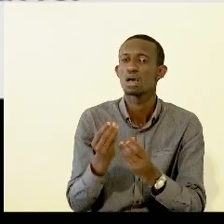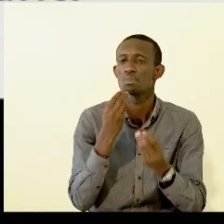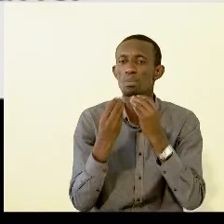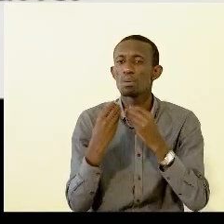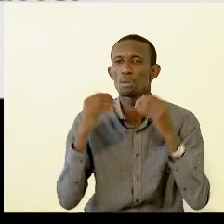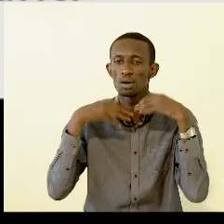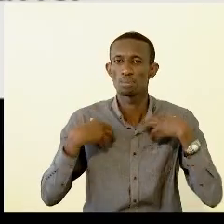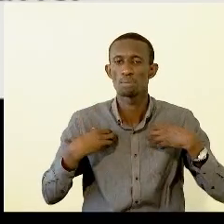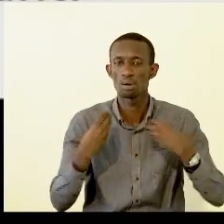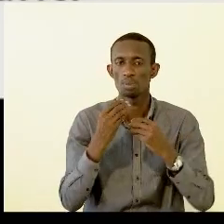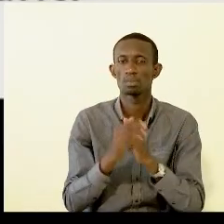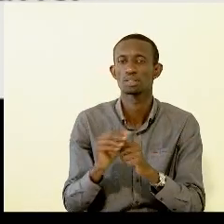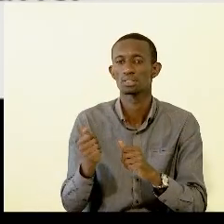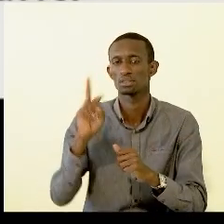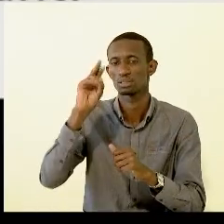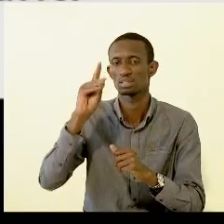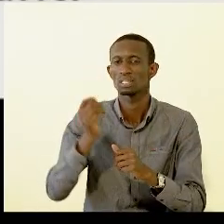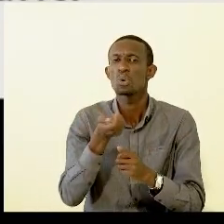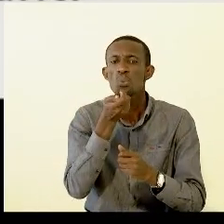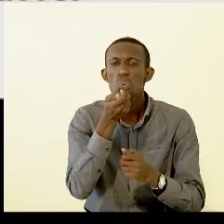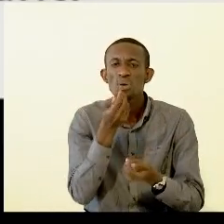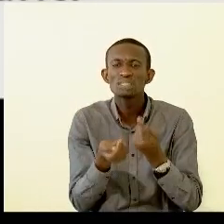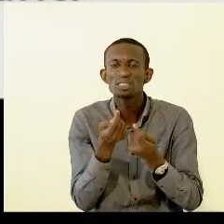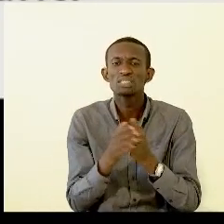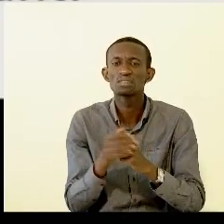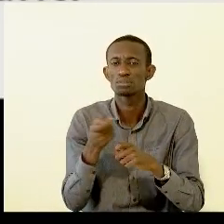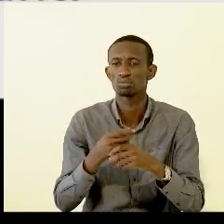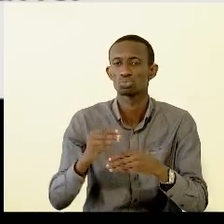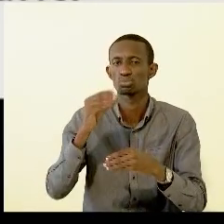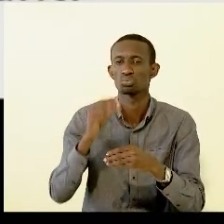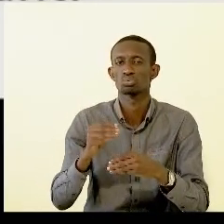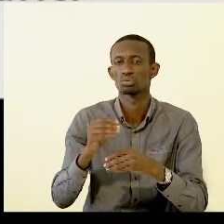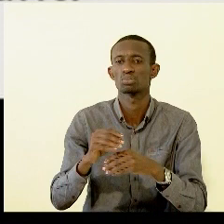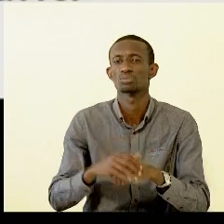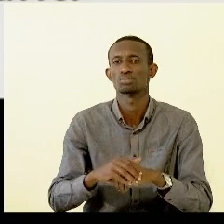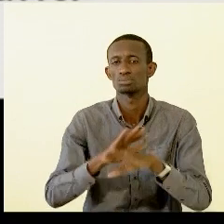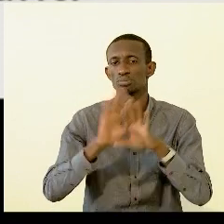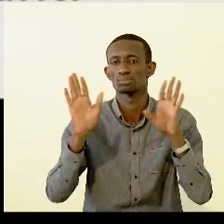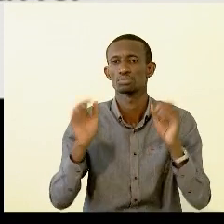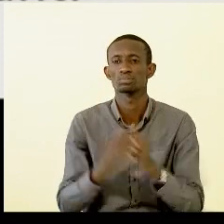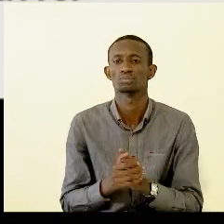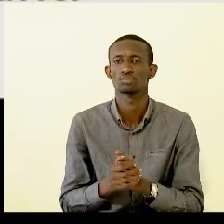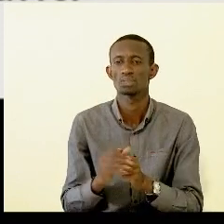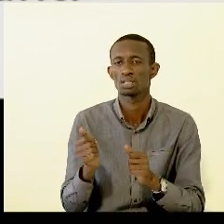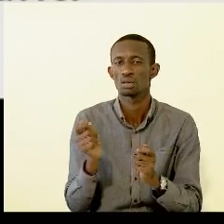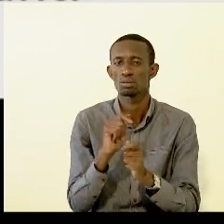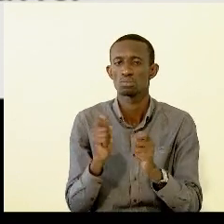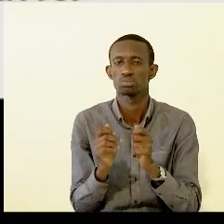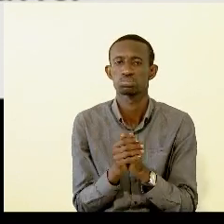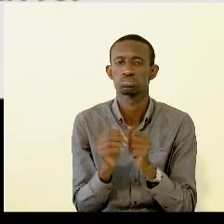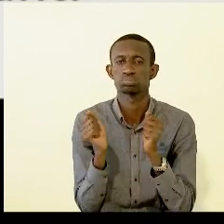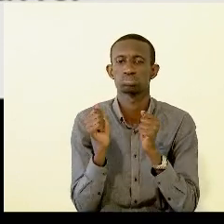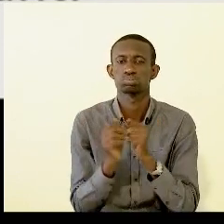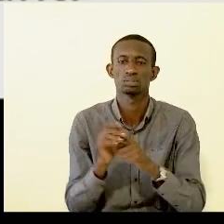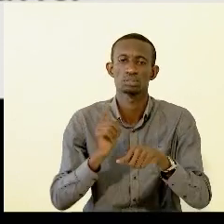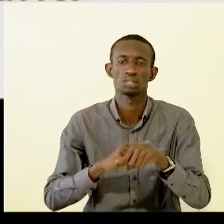during the day, and collect drip condensed water vapor during cooler nights. That means